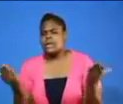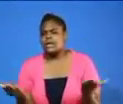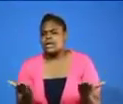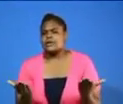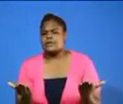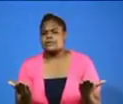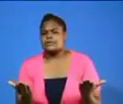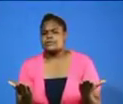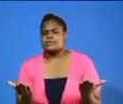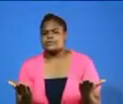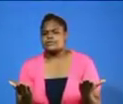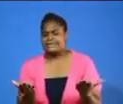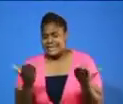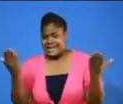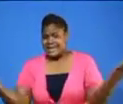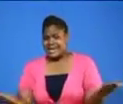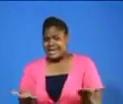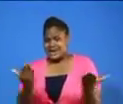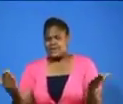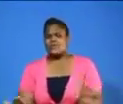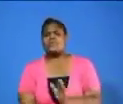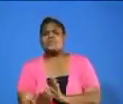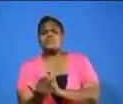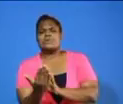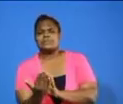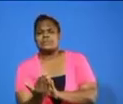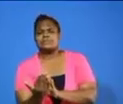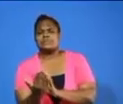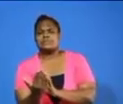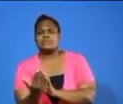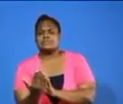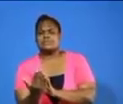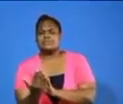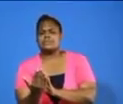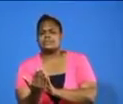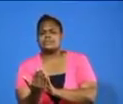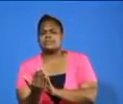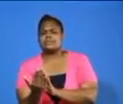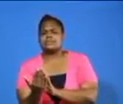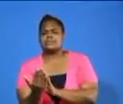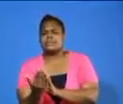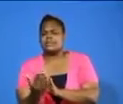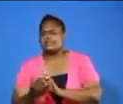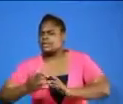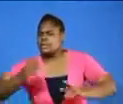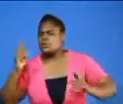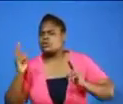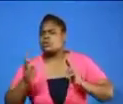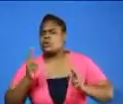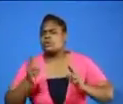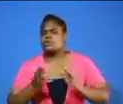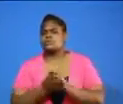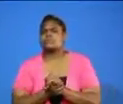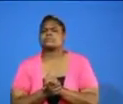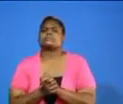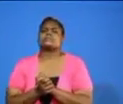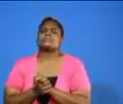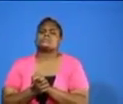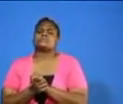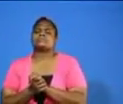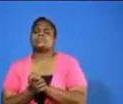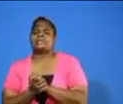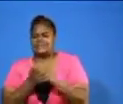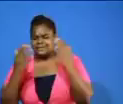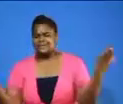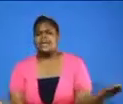the here-ness of your presence. If I have to cut out the mentorship program, I'm not going to rush this one. It